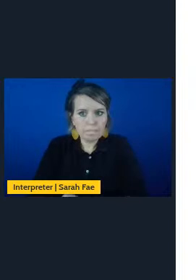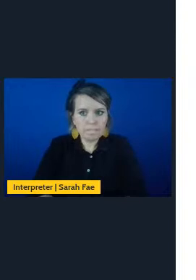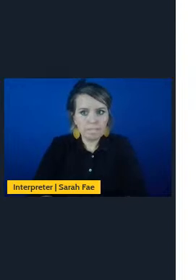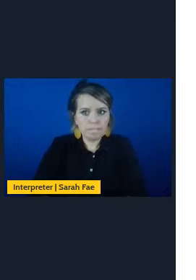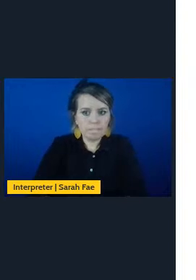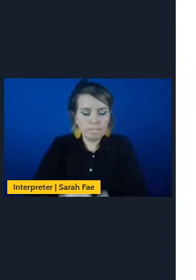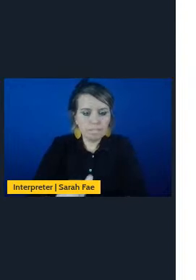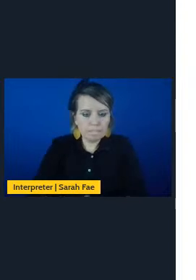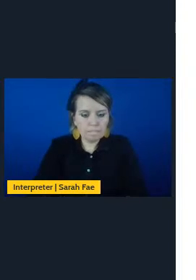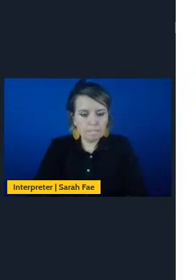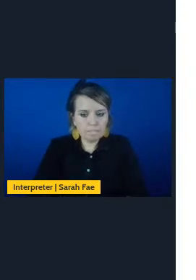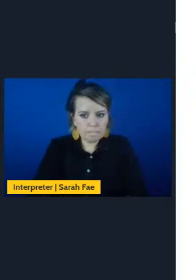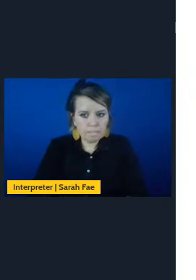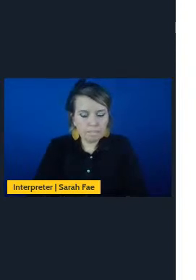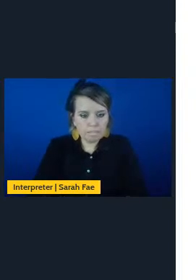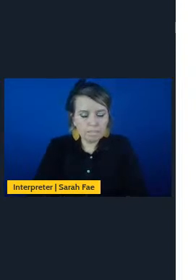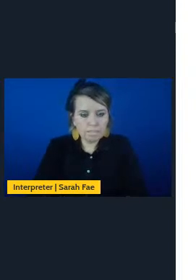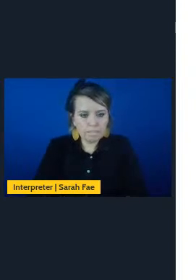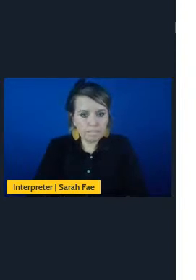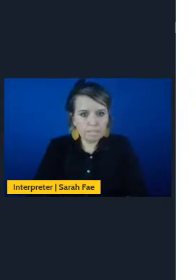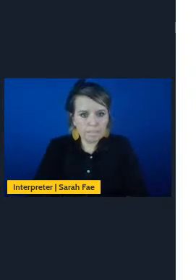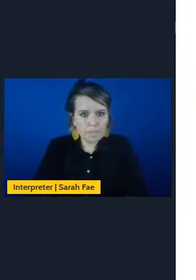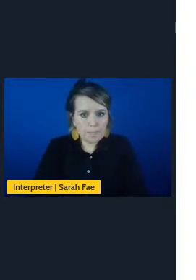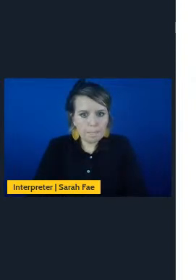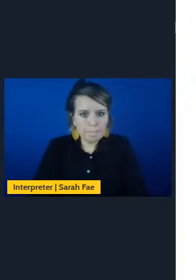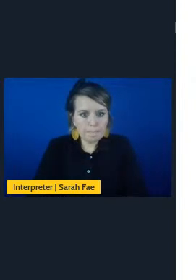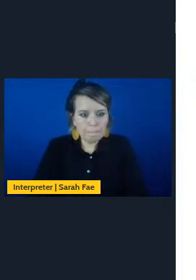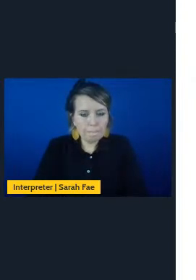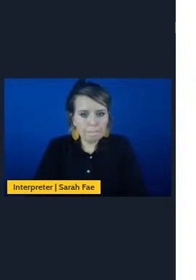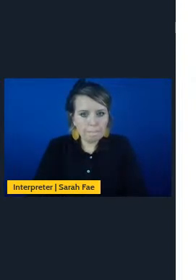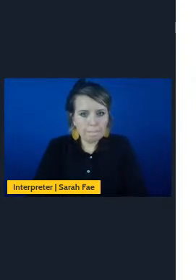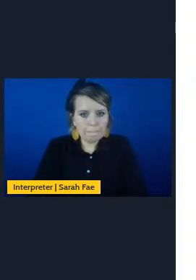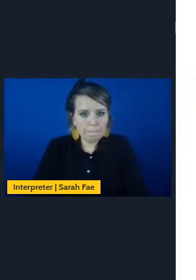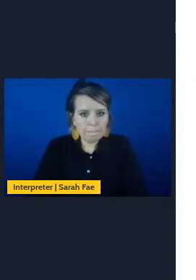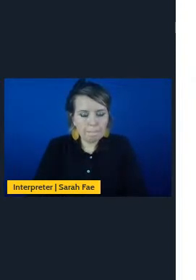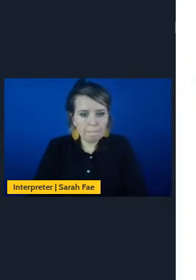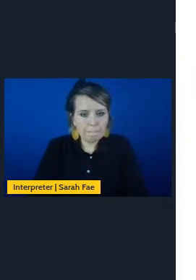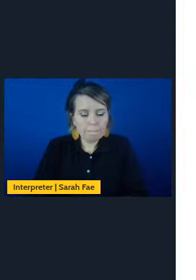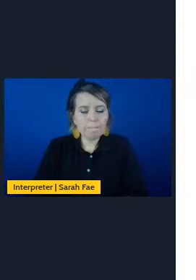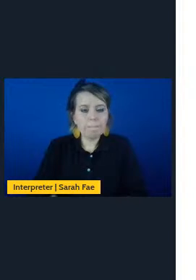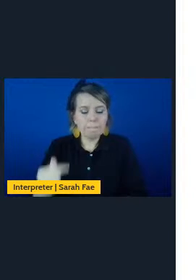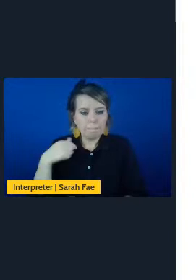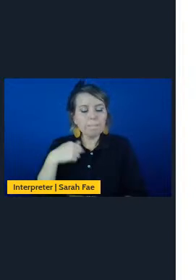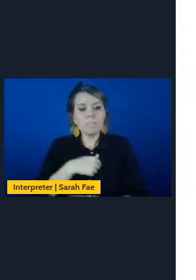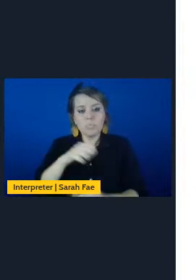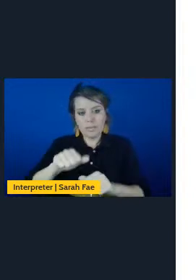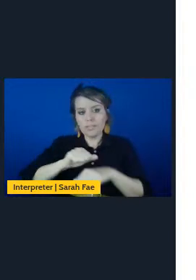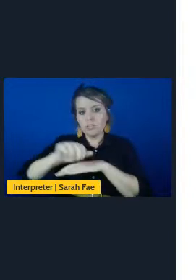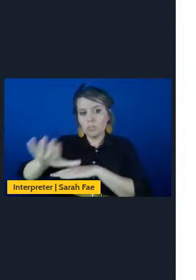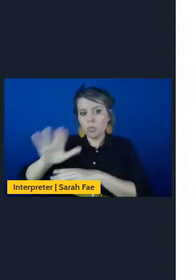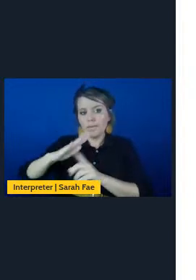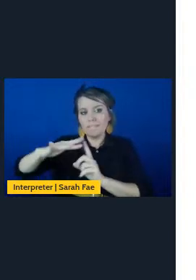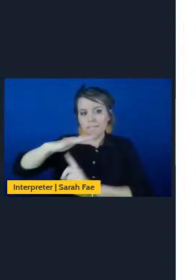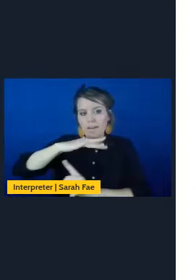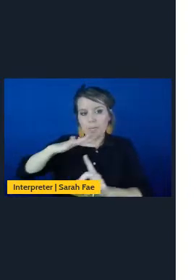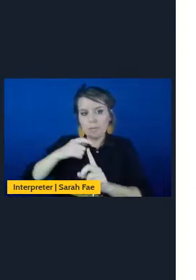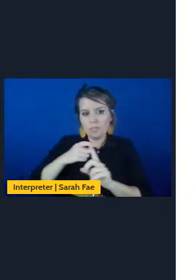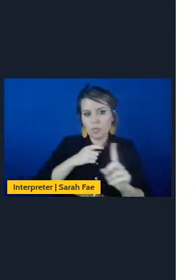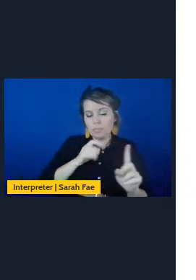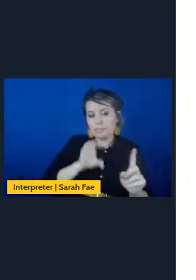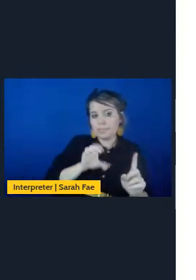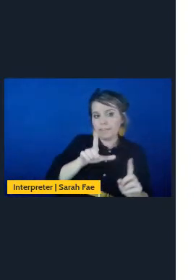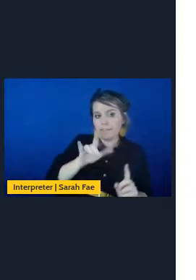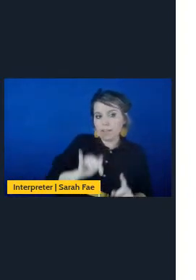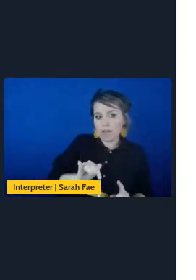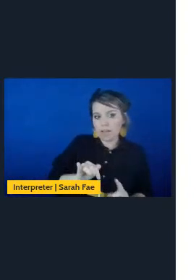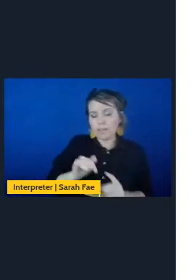environment. And also, we can deploy the environment from the local CLI, so each developer can create their